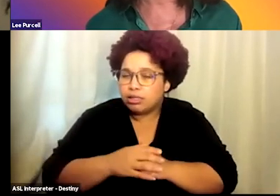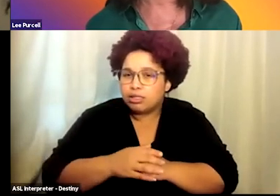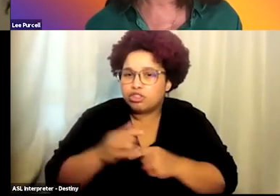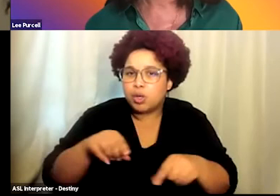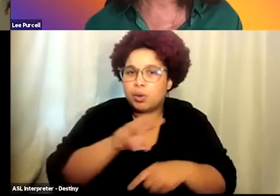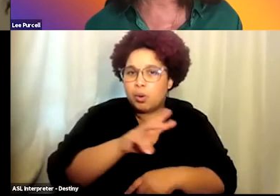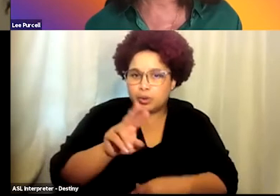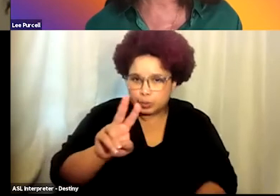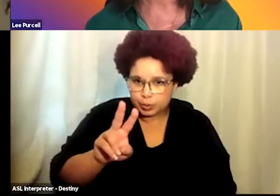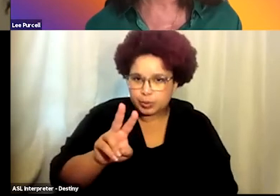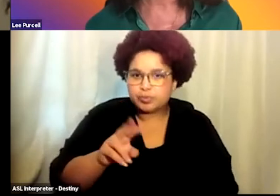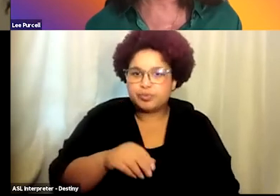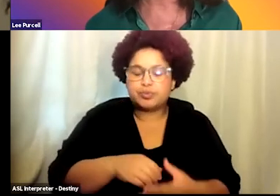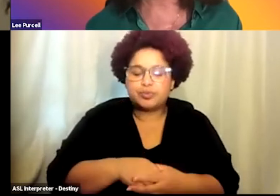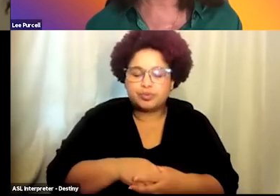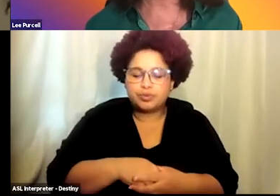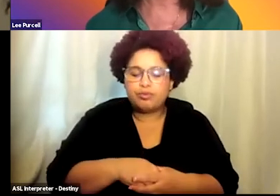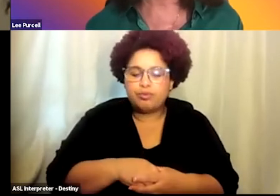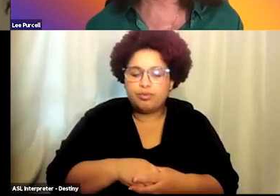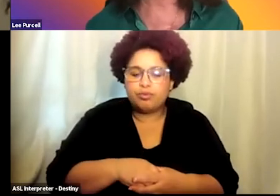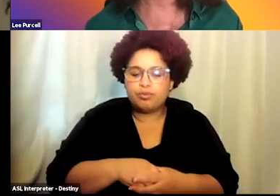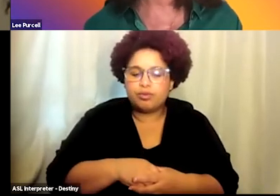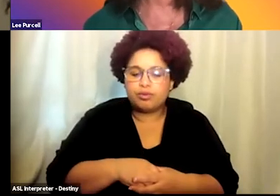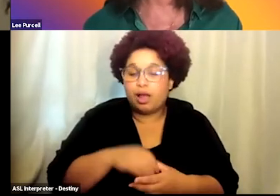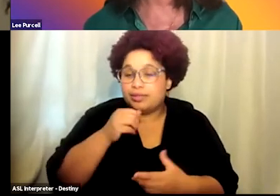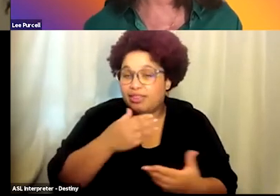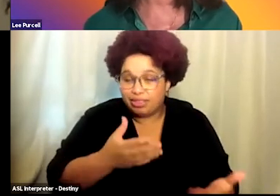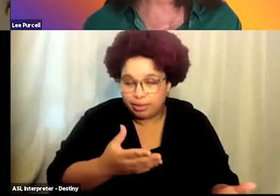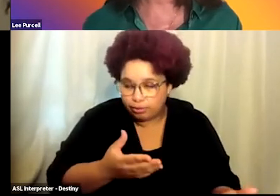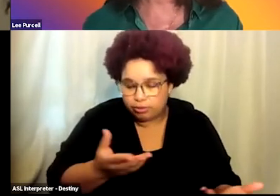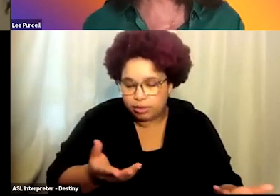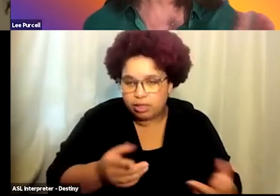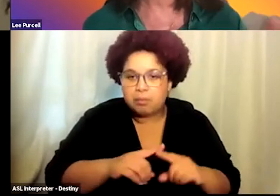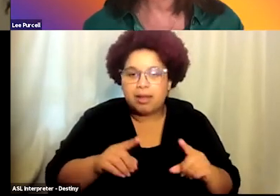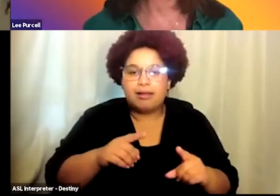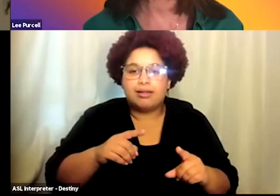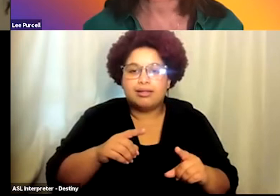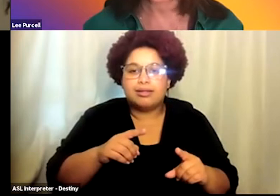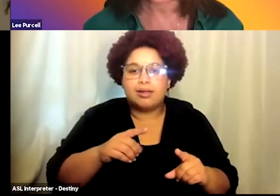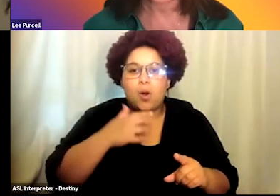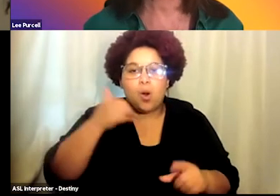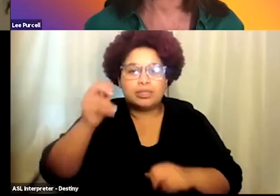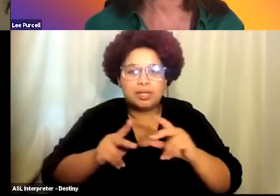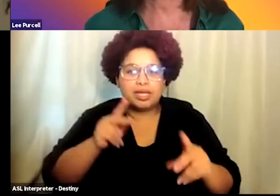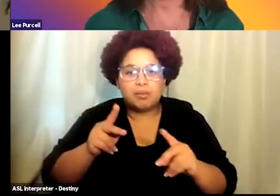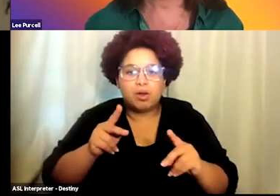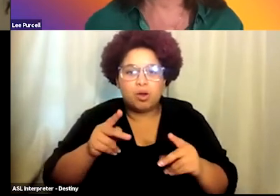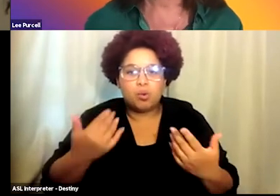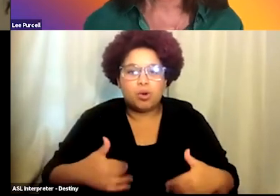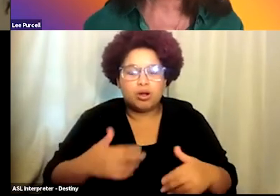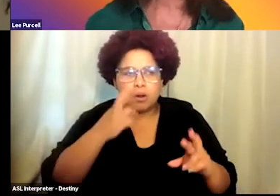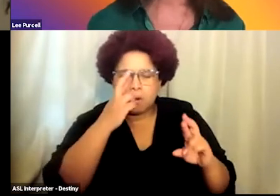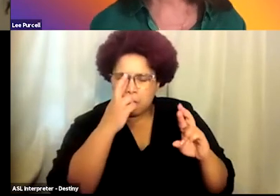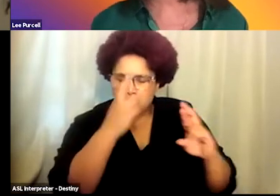War II, I believe that, even though I wasn't around, but I believe that older people were incredibly well